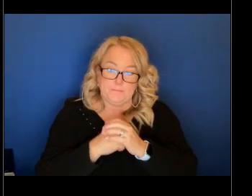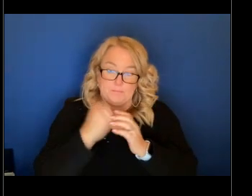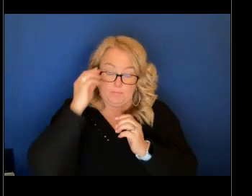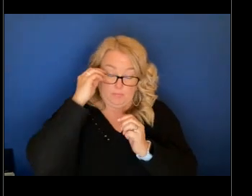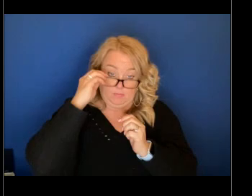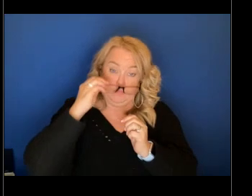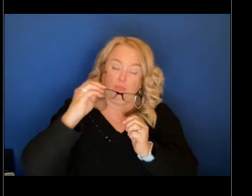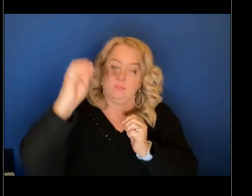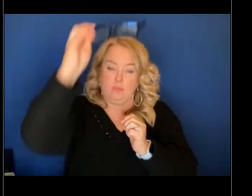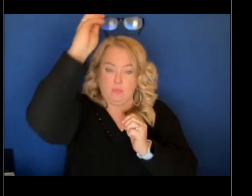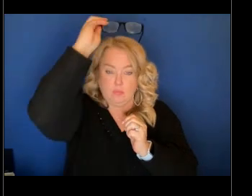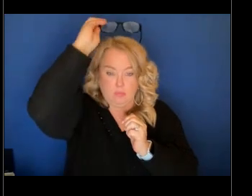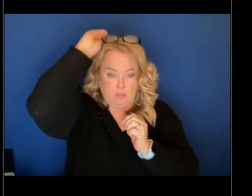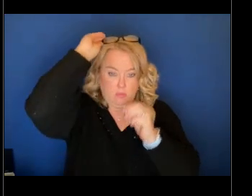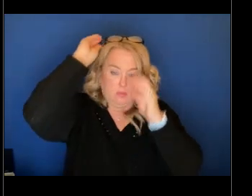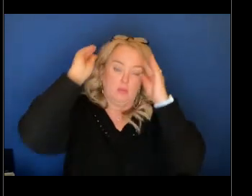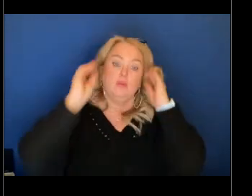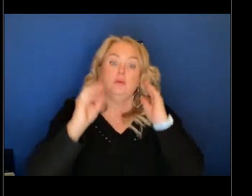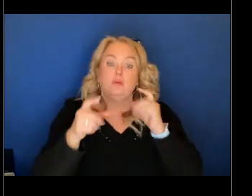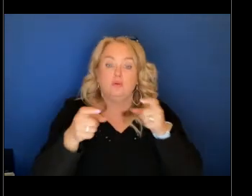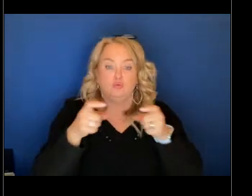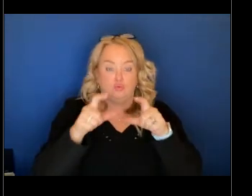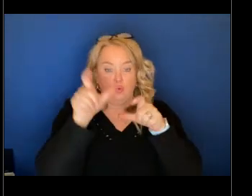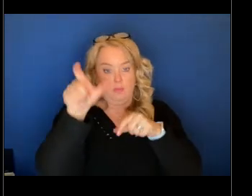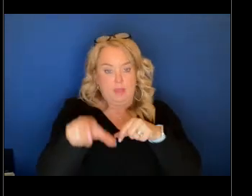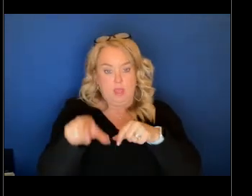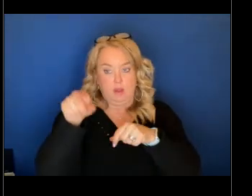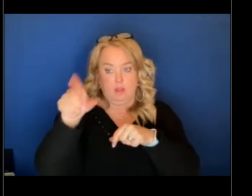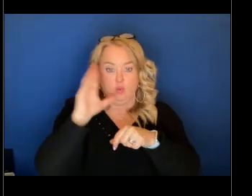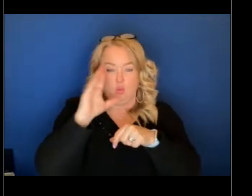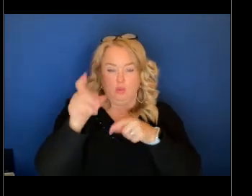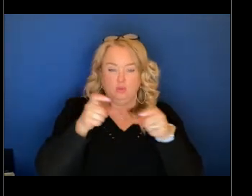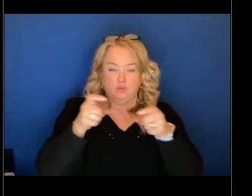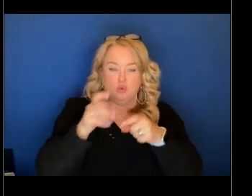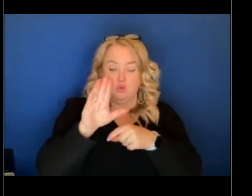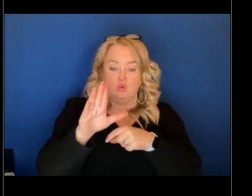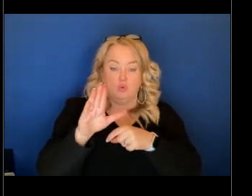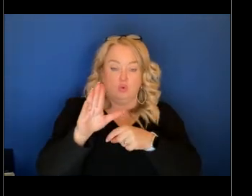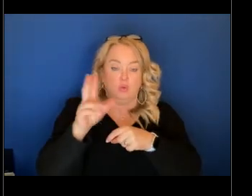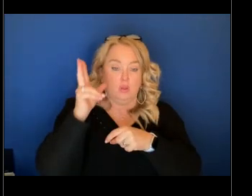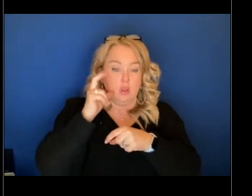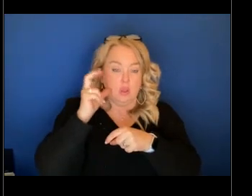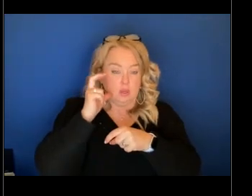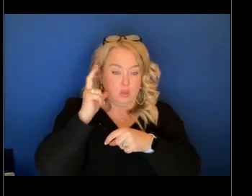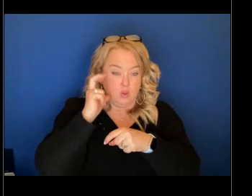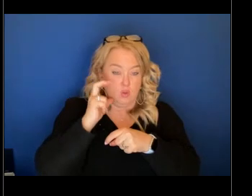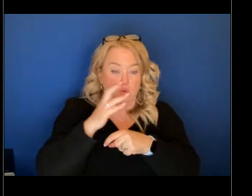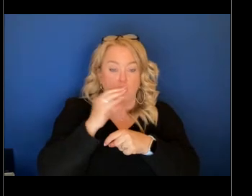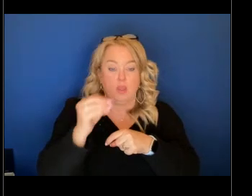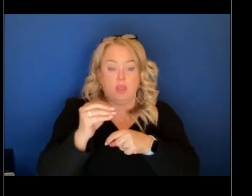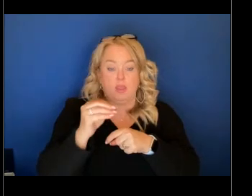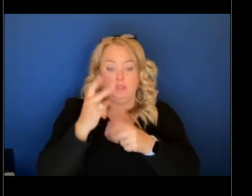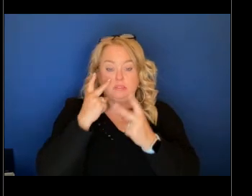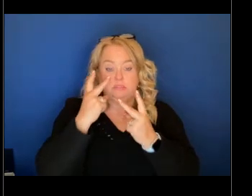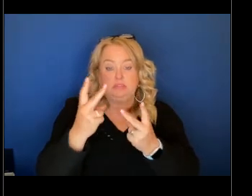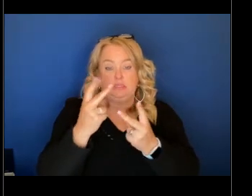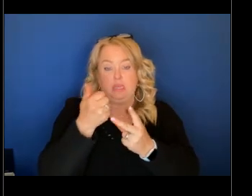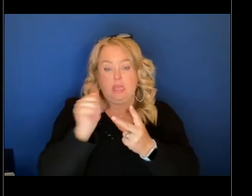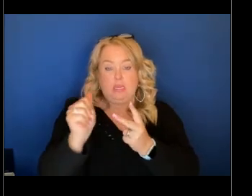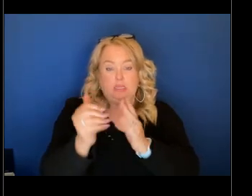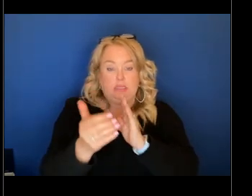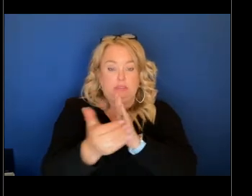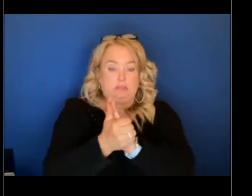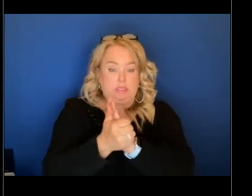The GoToWebinar Control Panel is where you will control your audio, review any attached handouts,